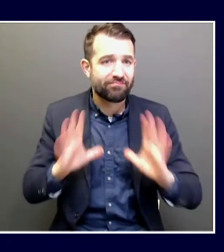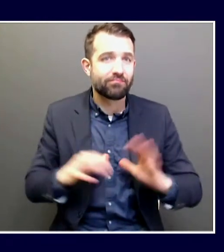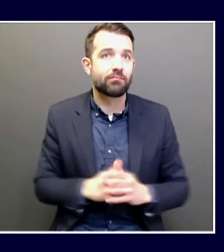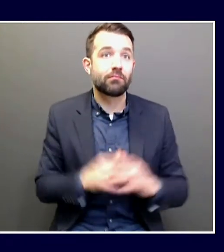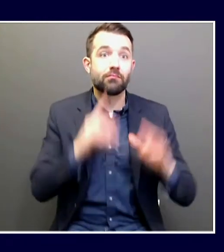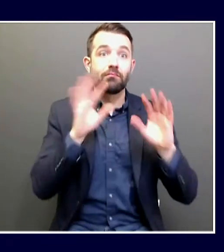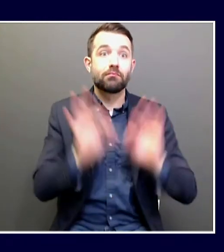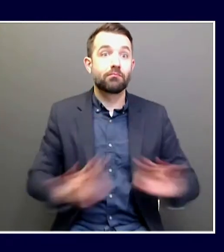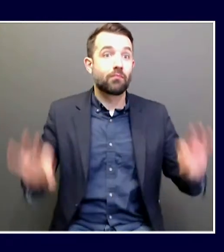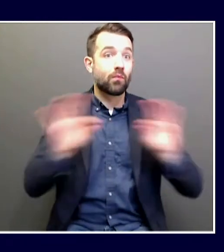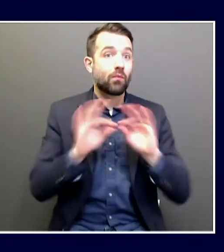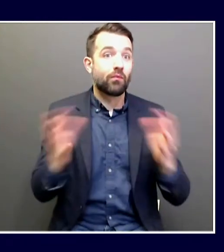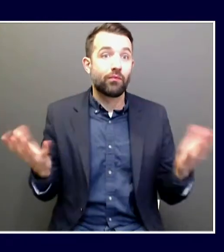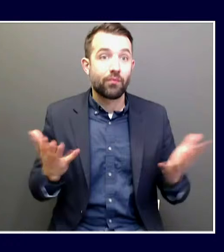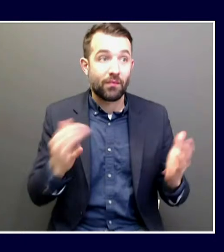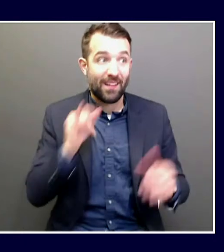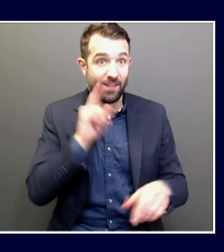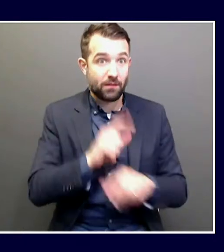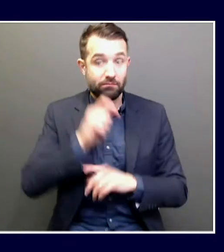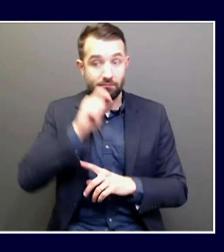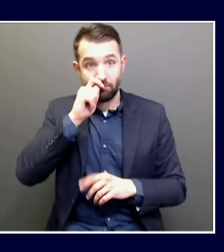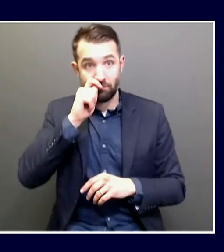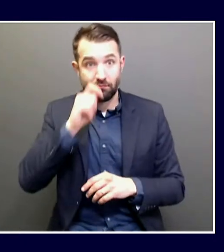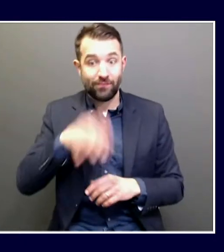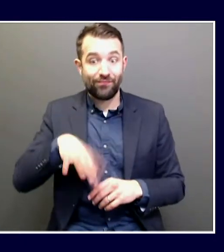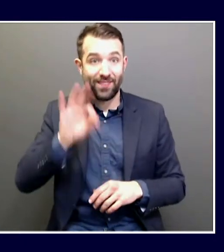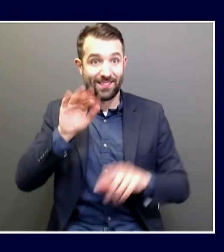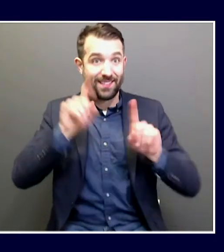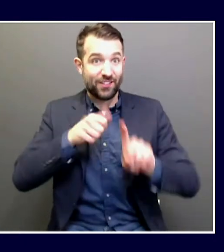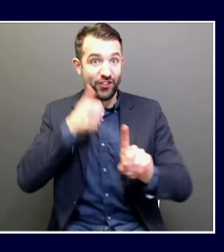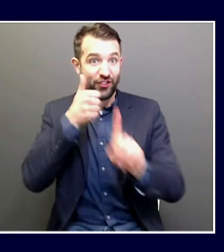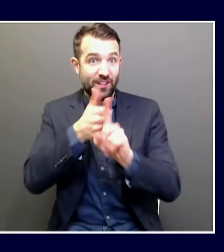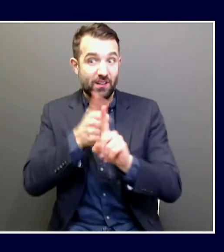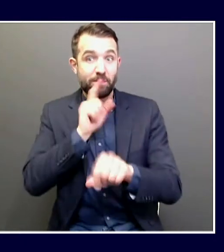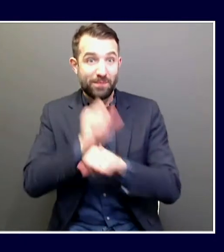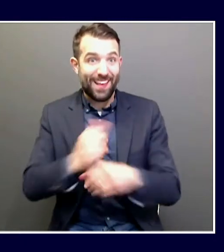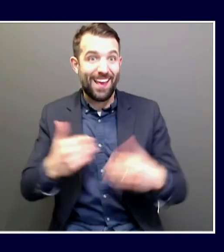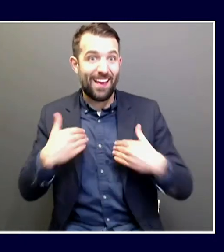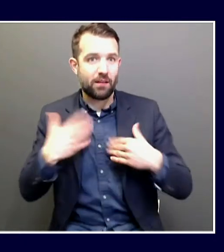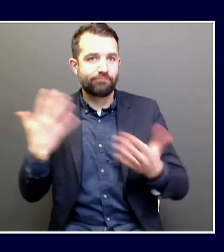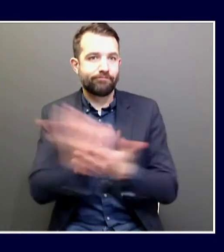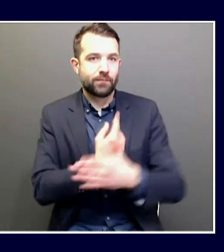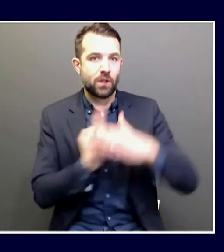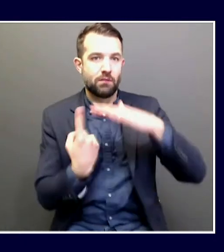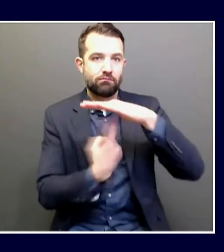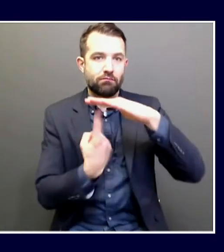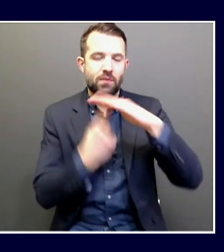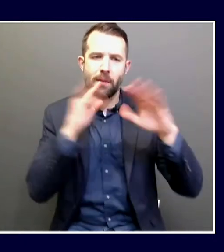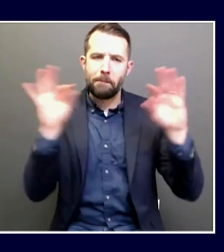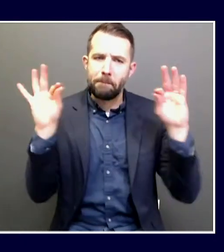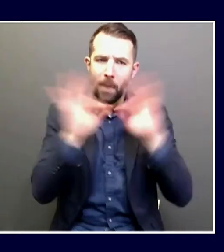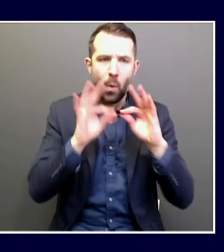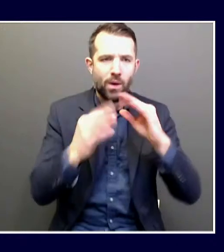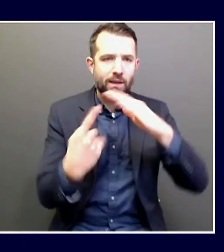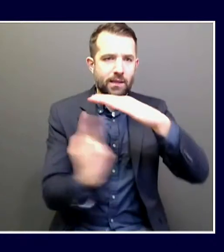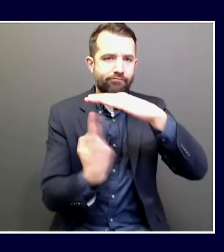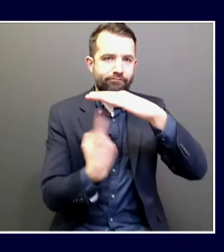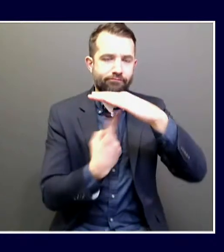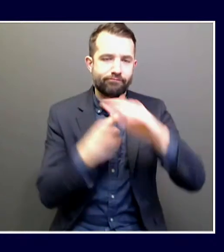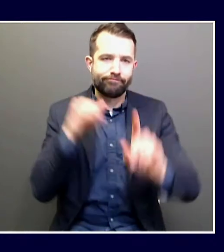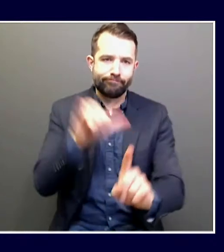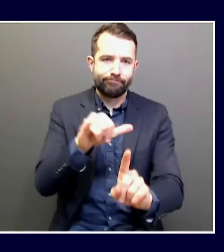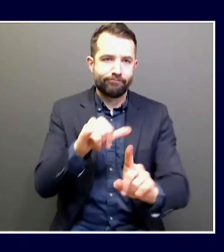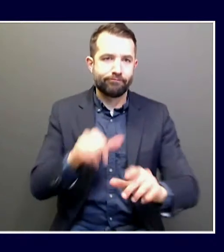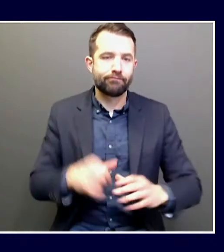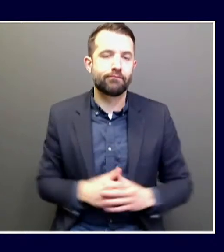in your home on a rapid basis is what really matters. Of course, if you